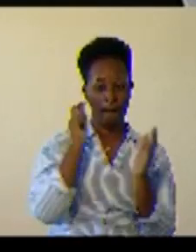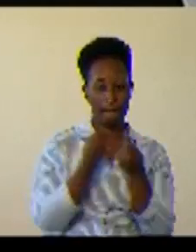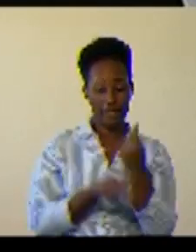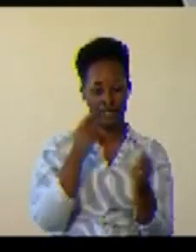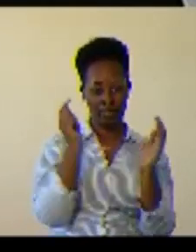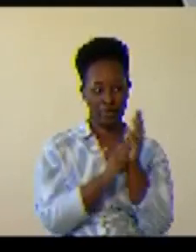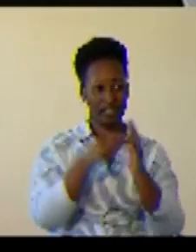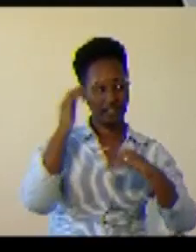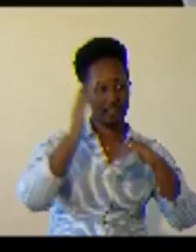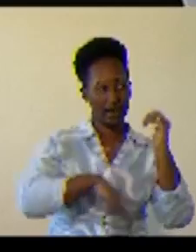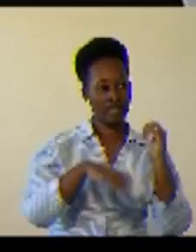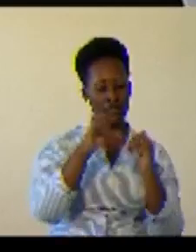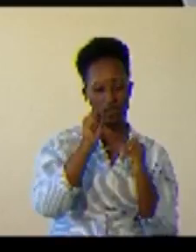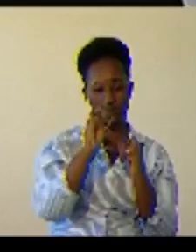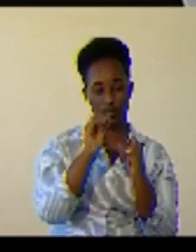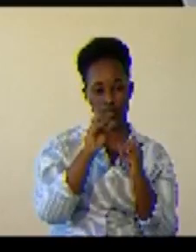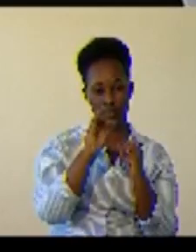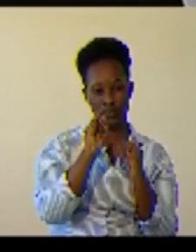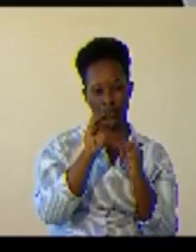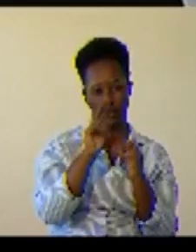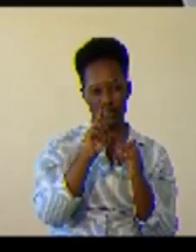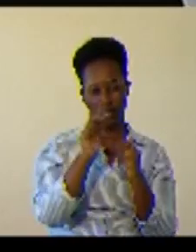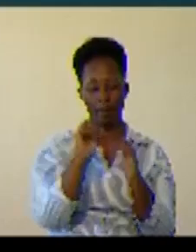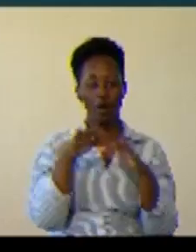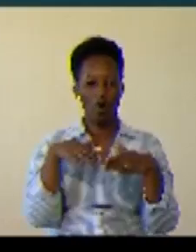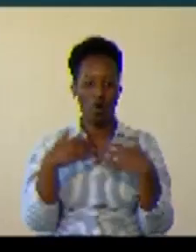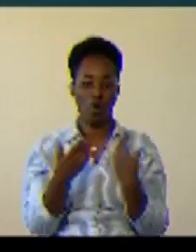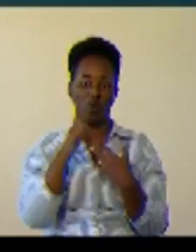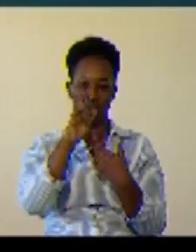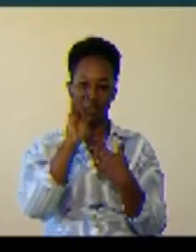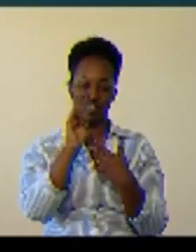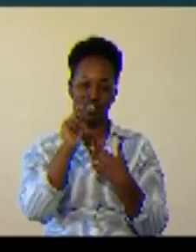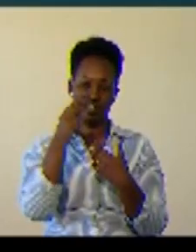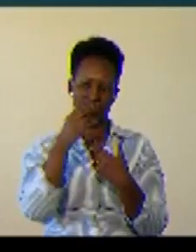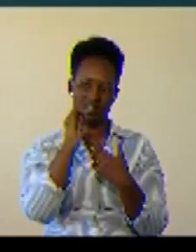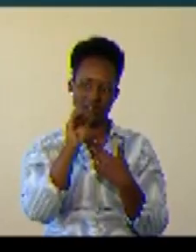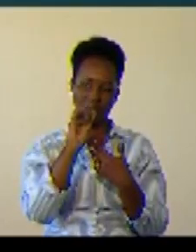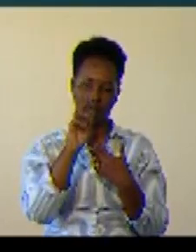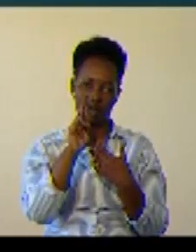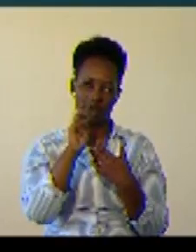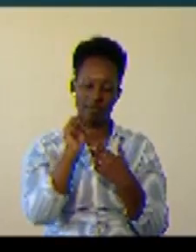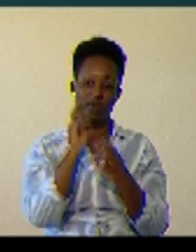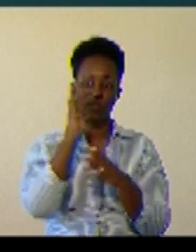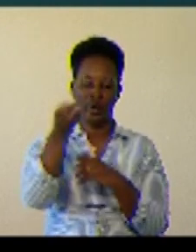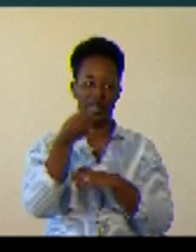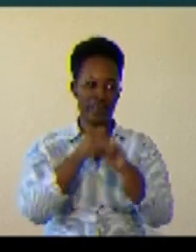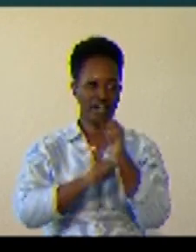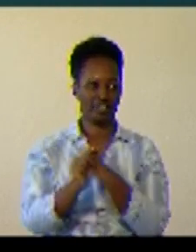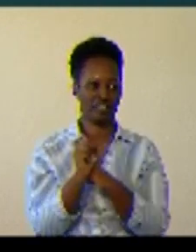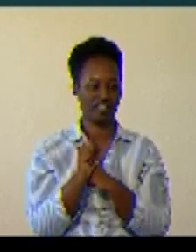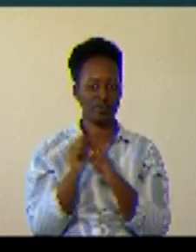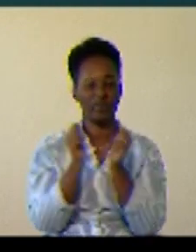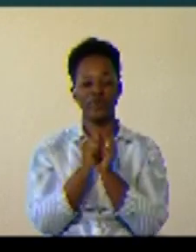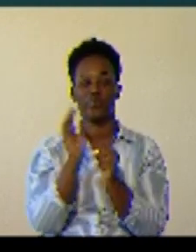than sodium or lithium, and it reacts vigorously with water. So the right answer